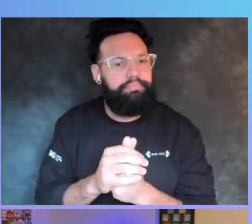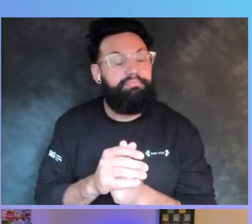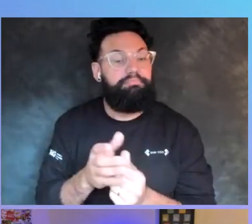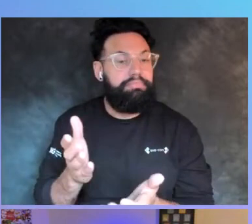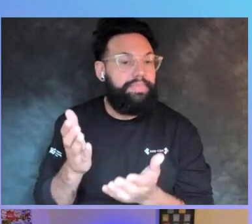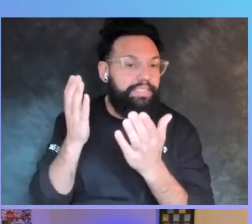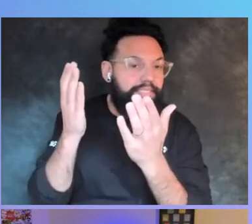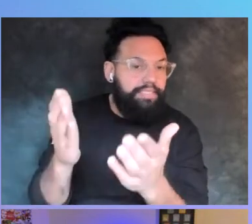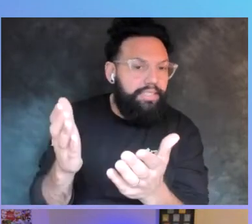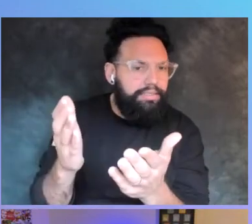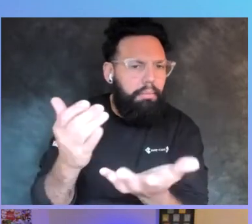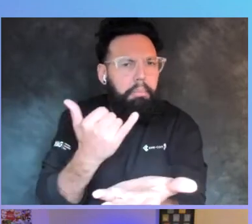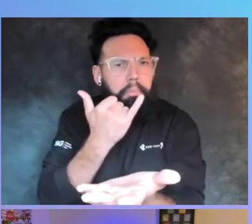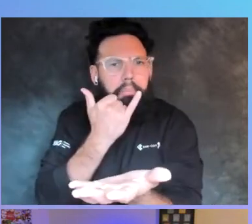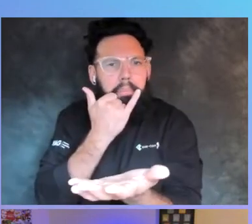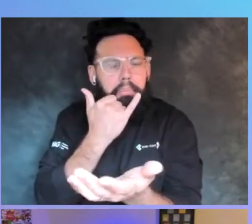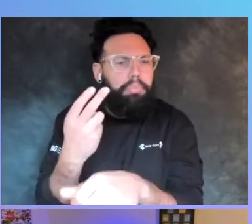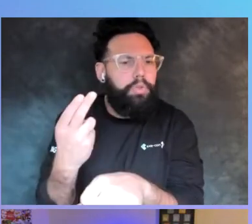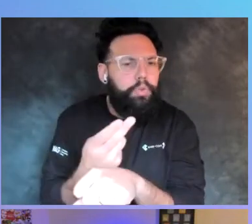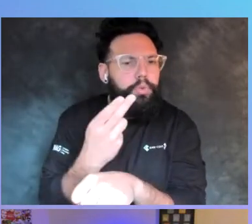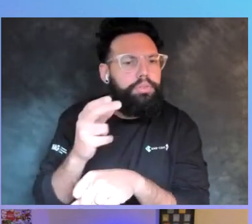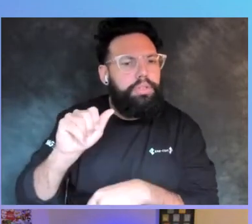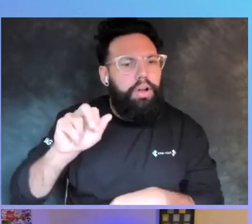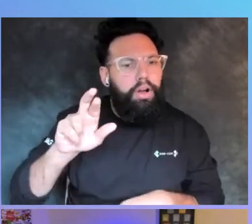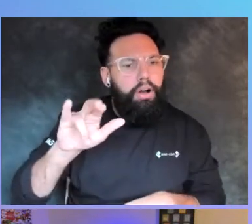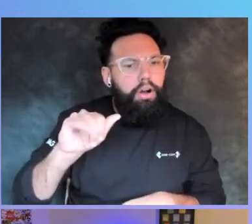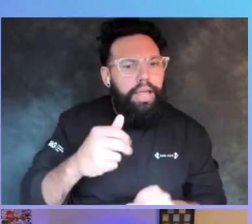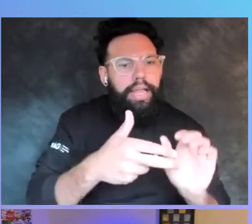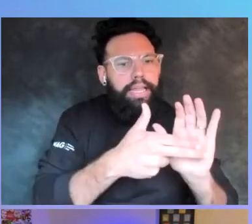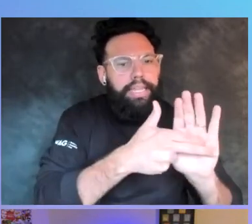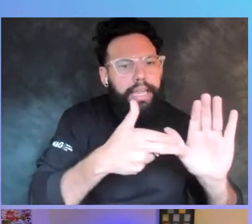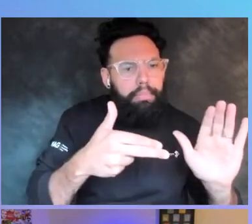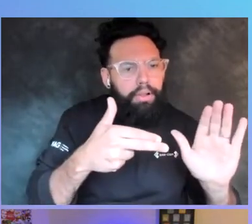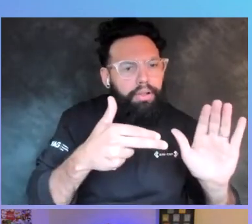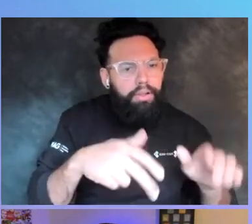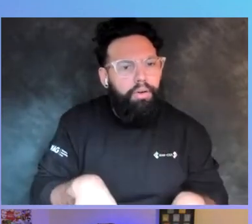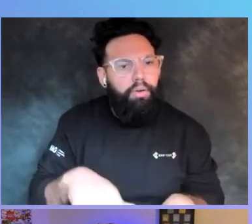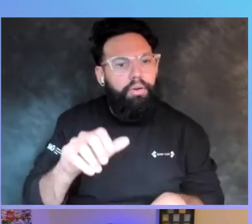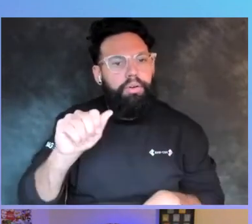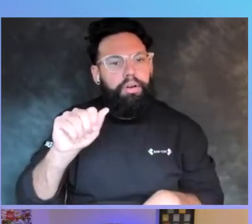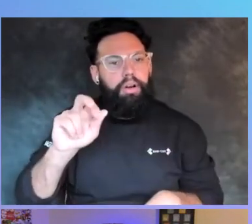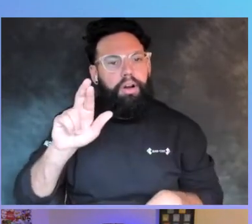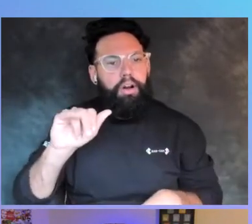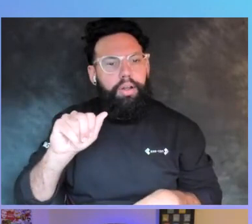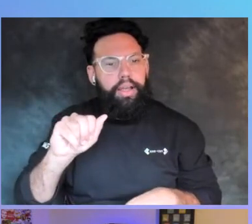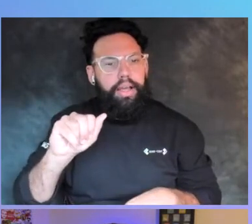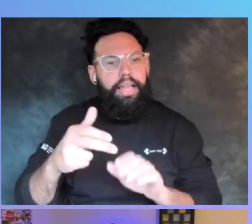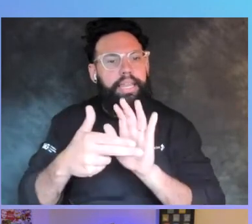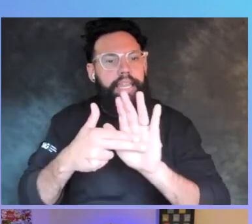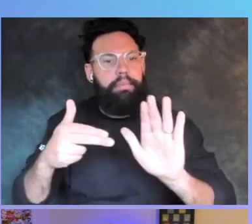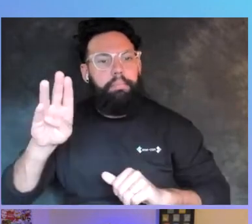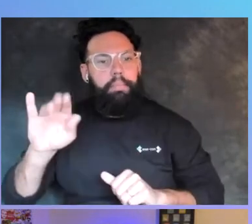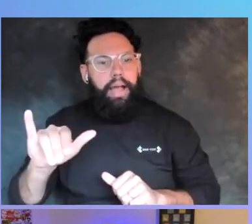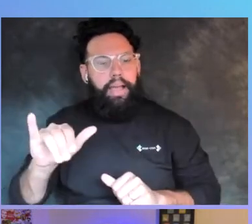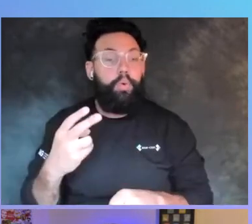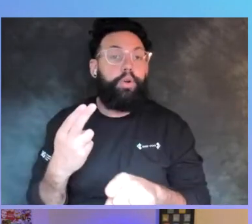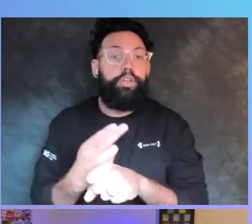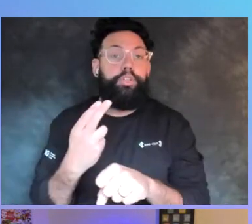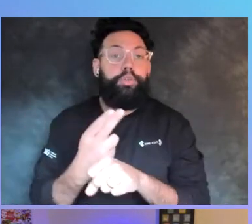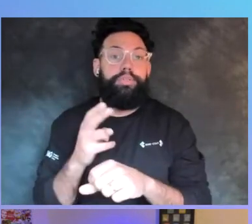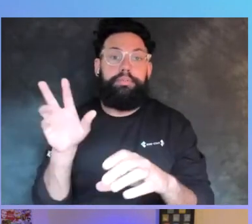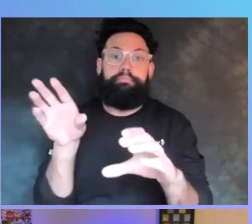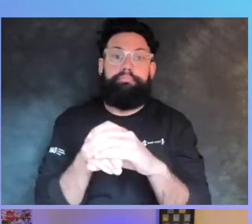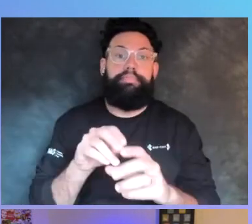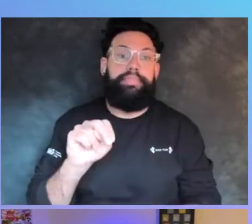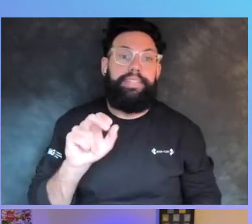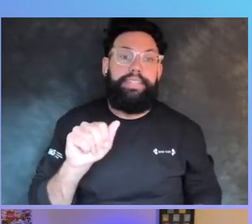why don't you use an ARIA label or a labeled by, or even better, how about use a native label element to address this issue? Once